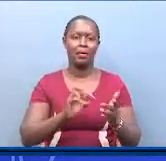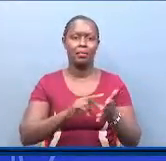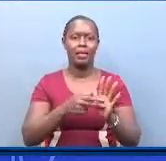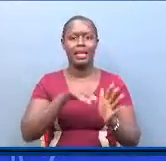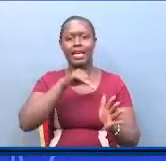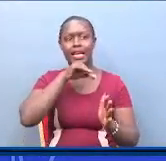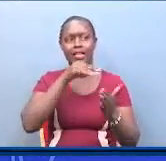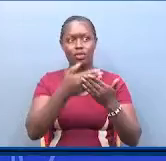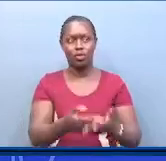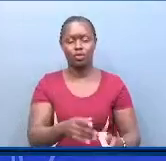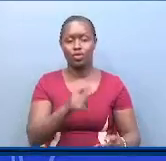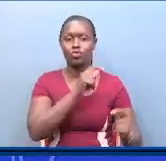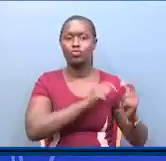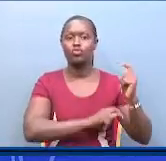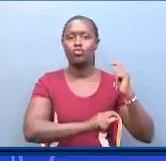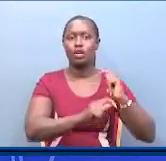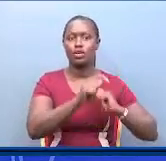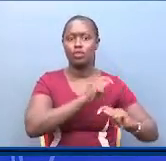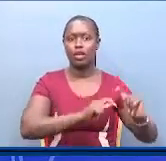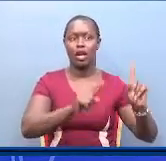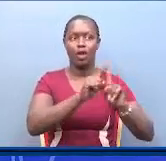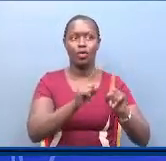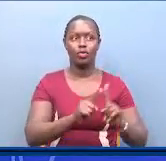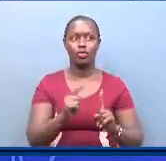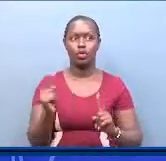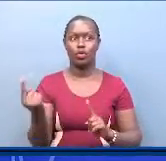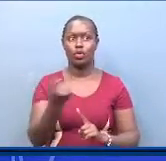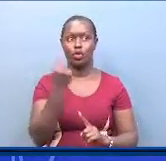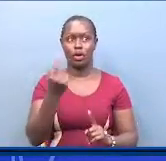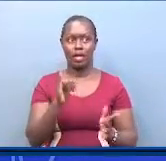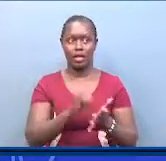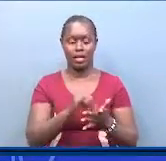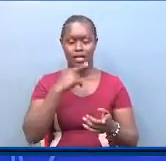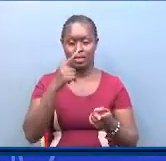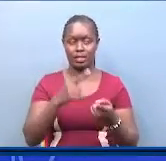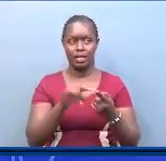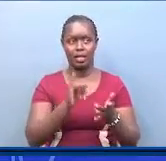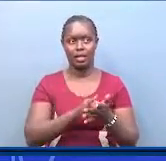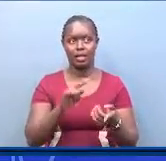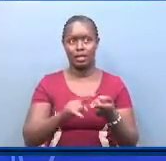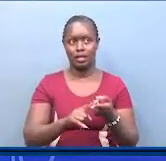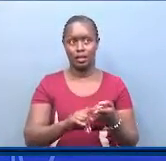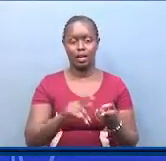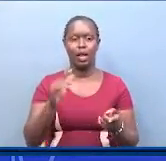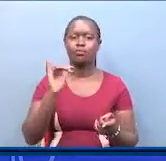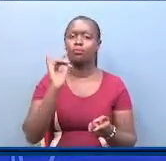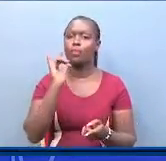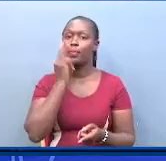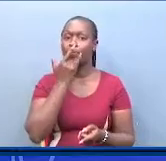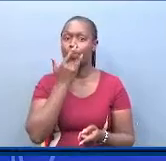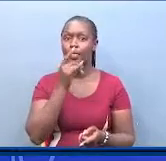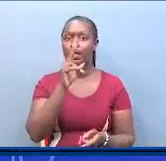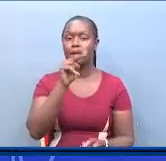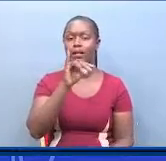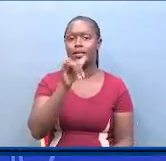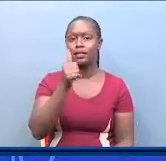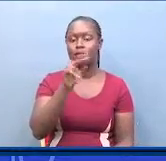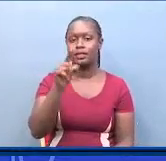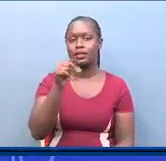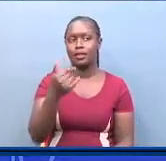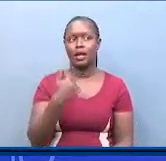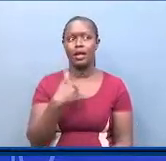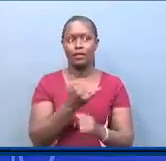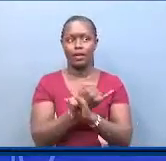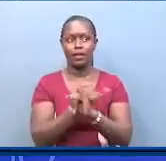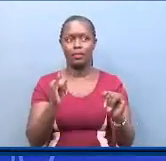his traditional stronghold, and the only stronghold, quote unquote, vis-a-vis, is perhaps Luo Nyanza, which has the most